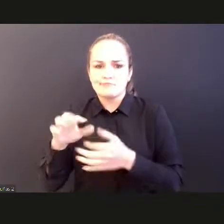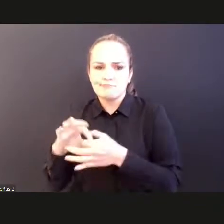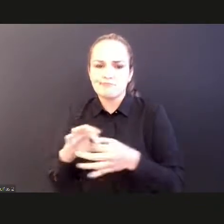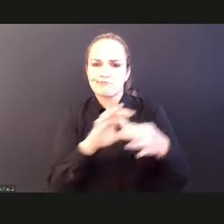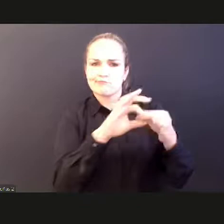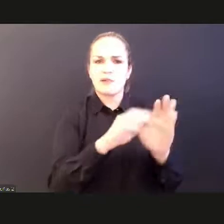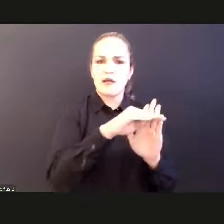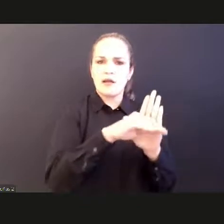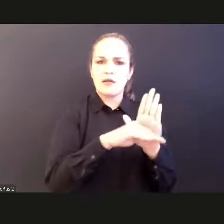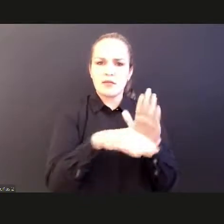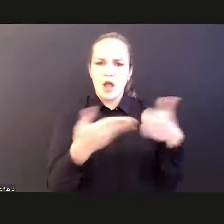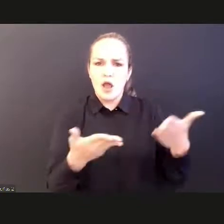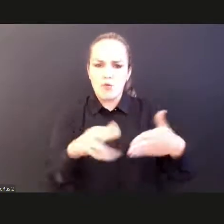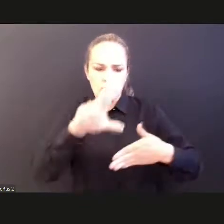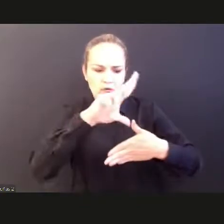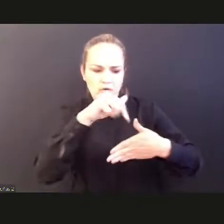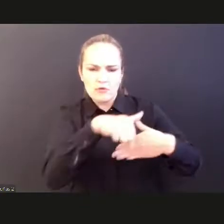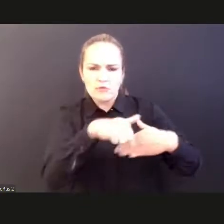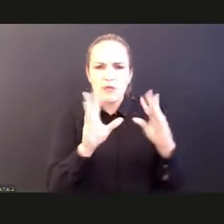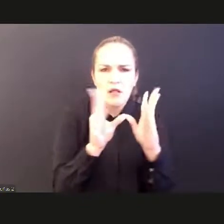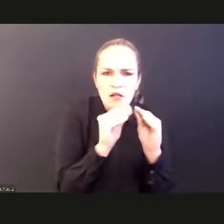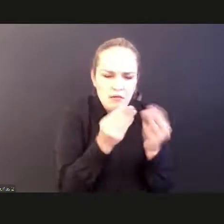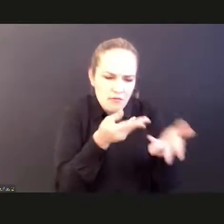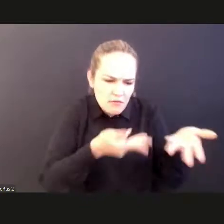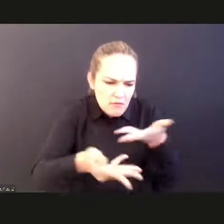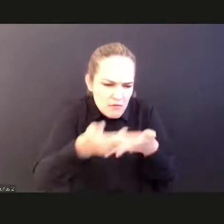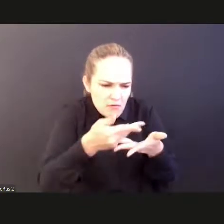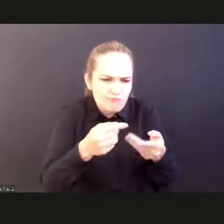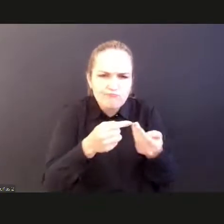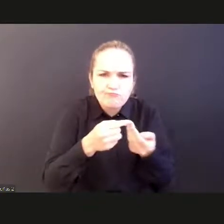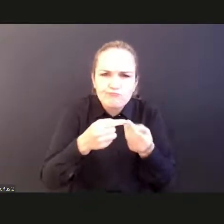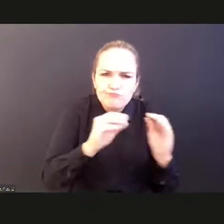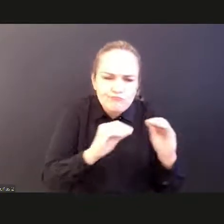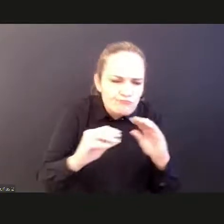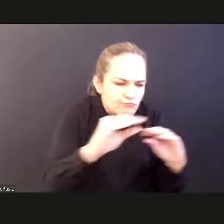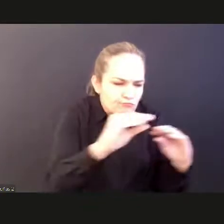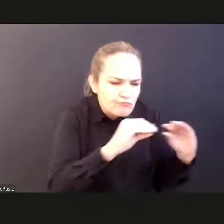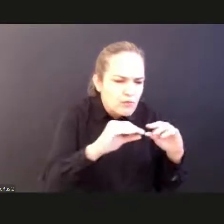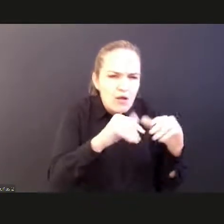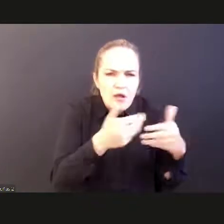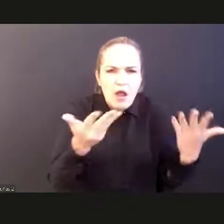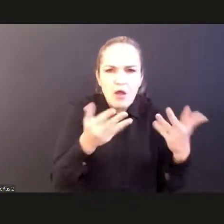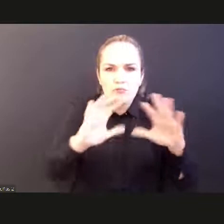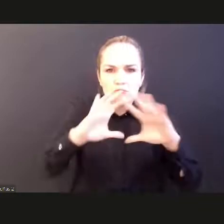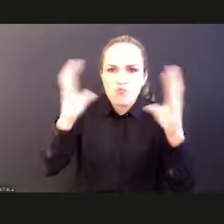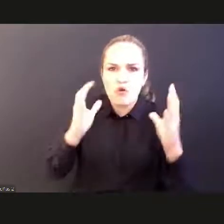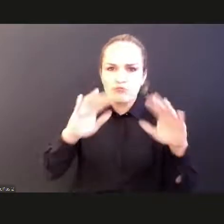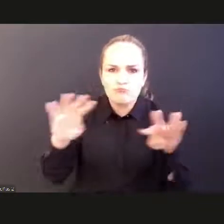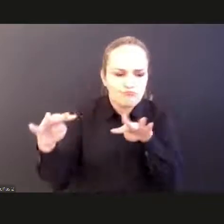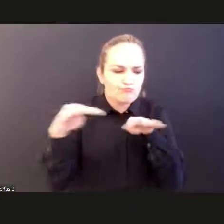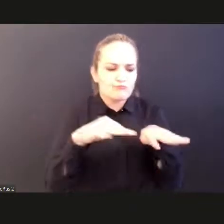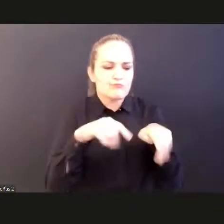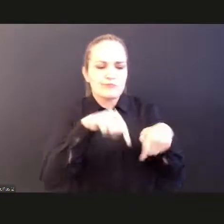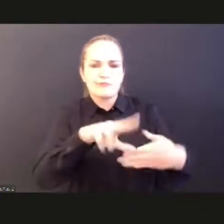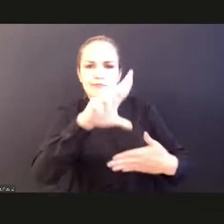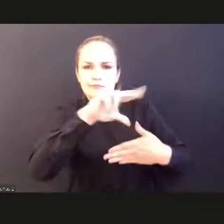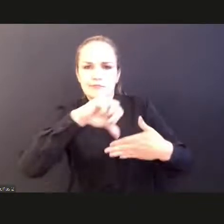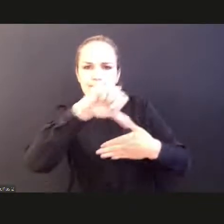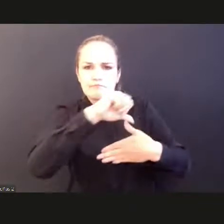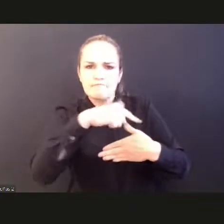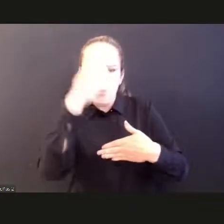To this end, government are promoting a strategy that